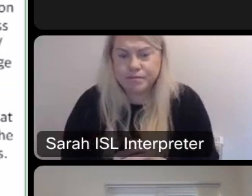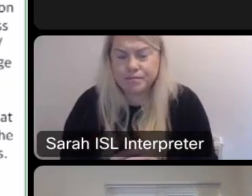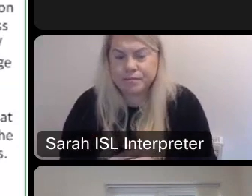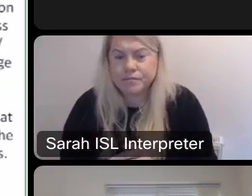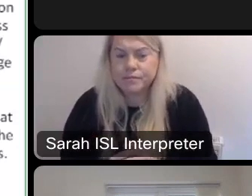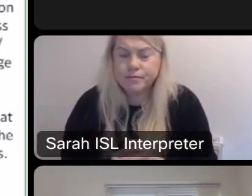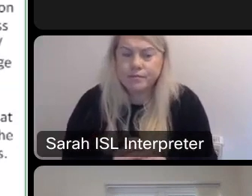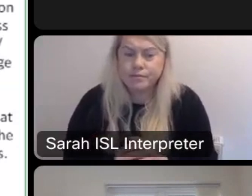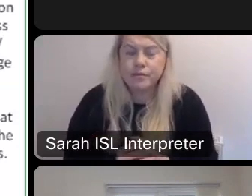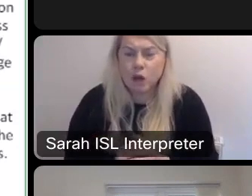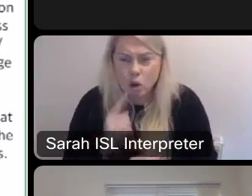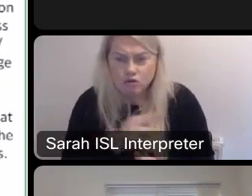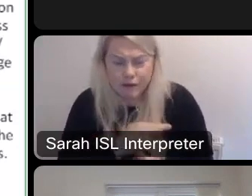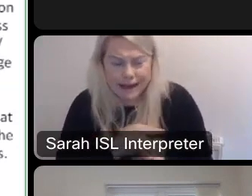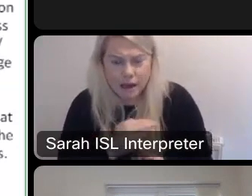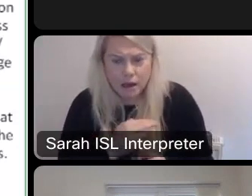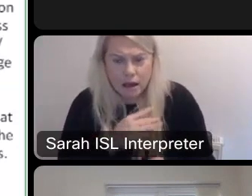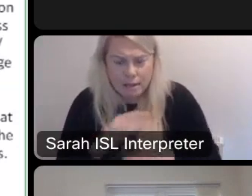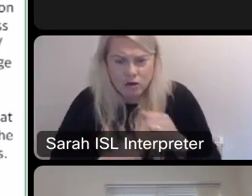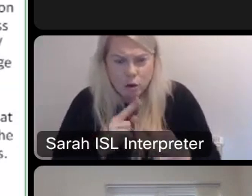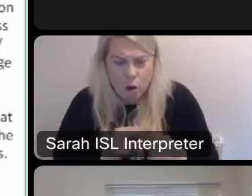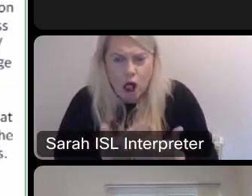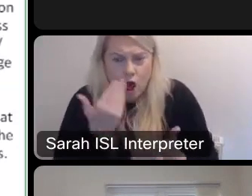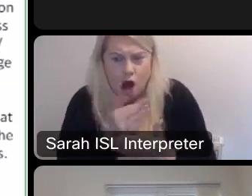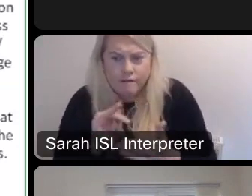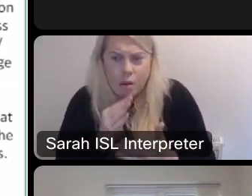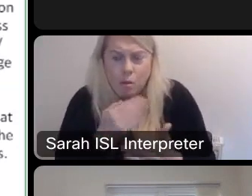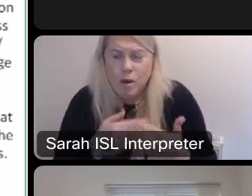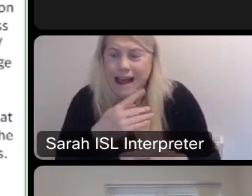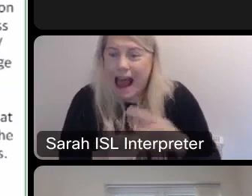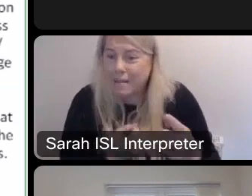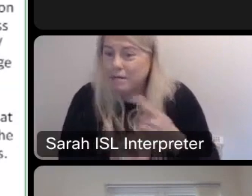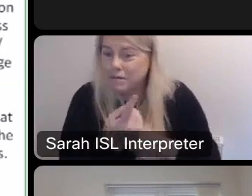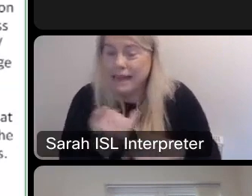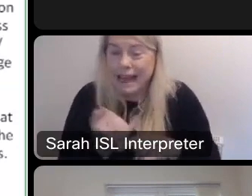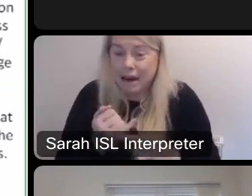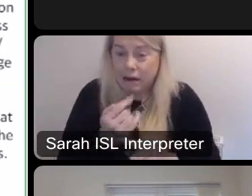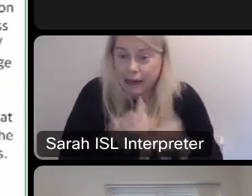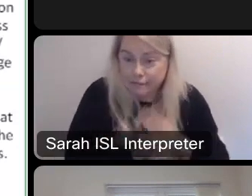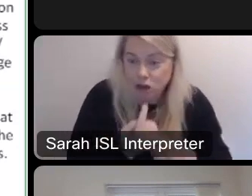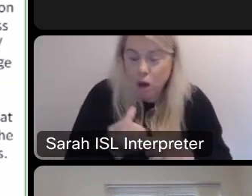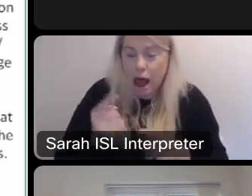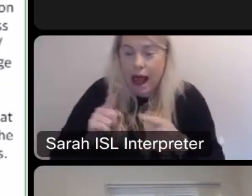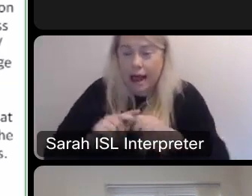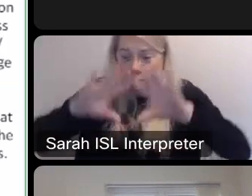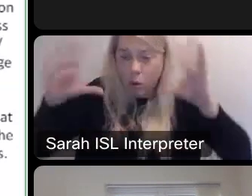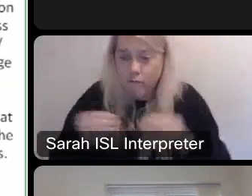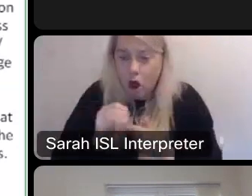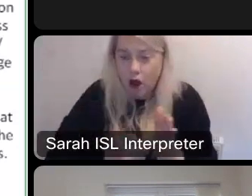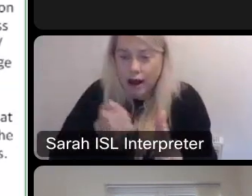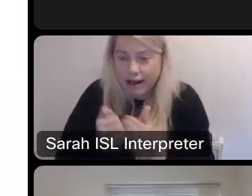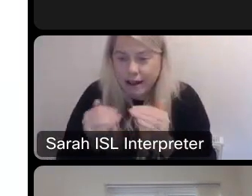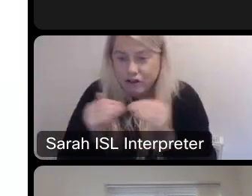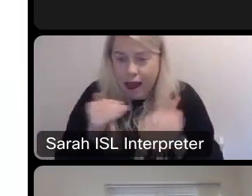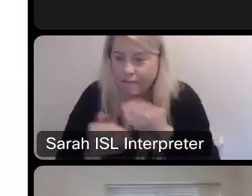establish the learning from the incident. We've said that as well at an individual and organisational level, and provide ongoing support. So that's a crucial part of